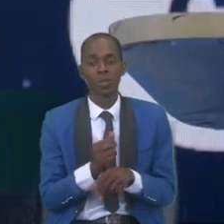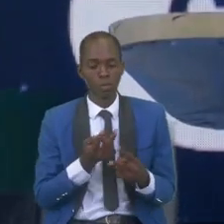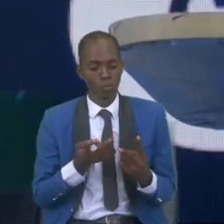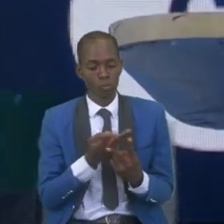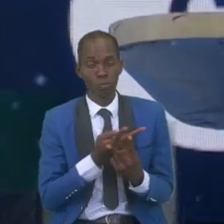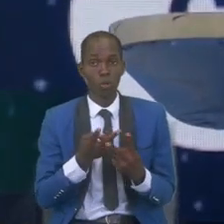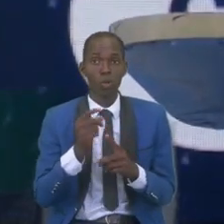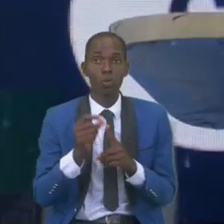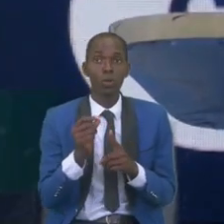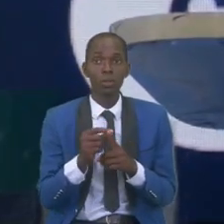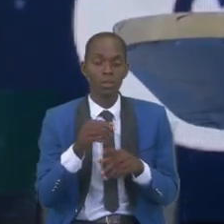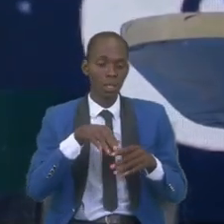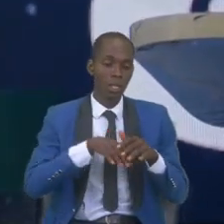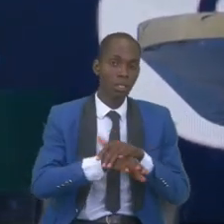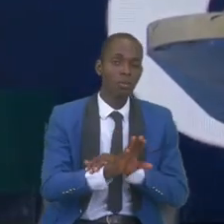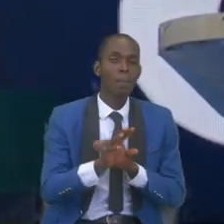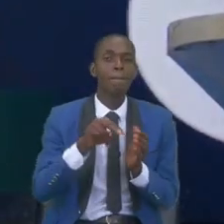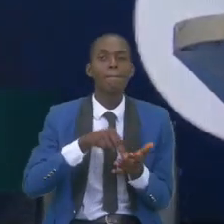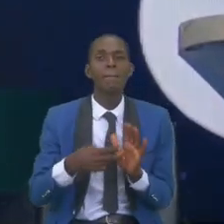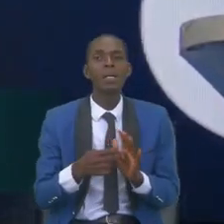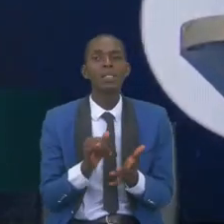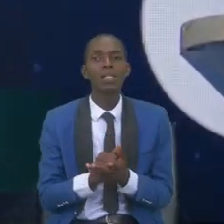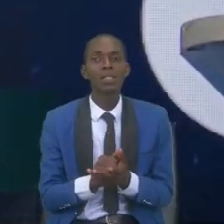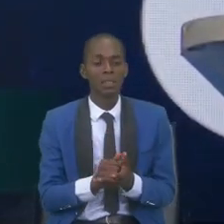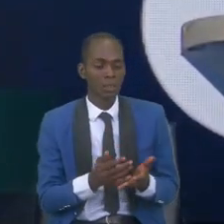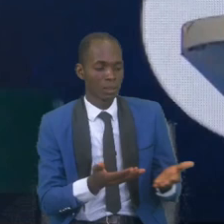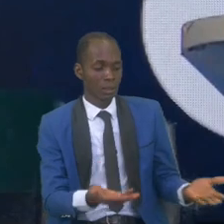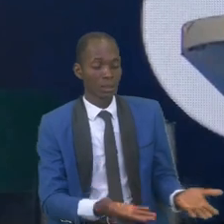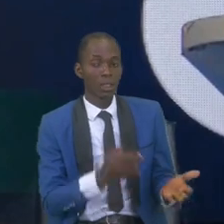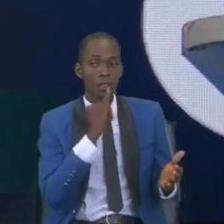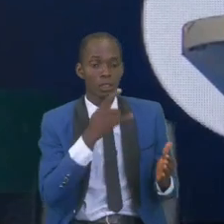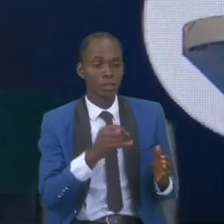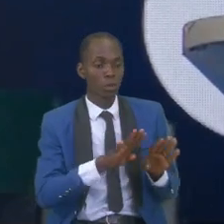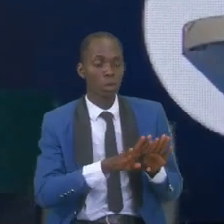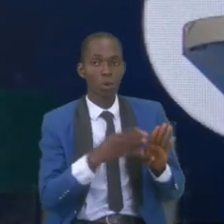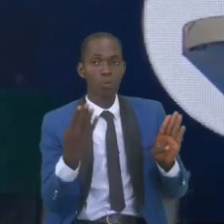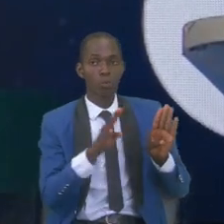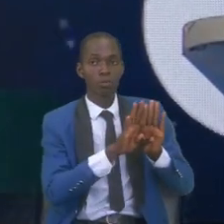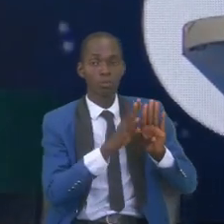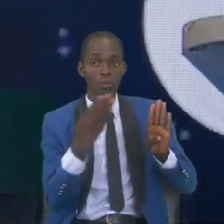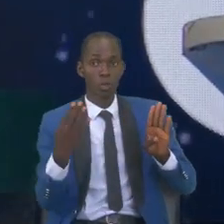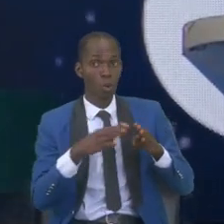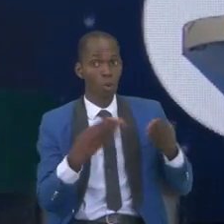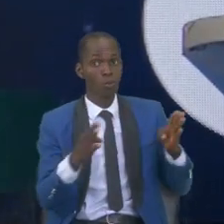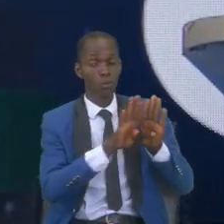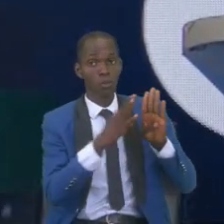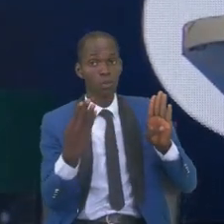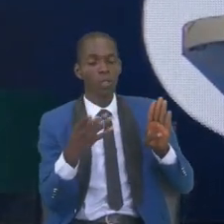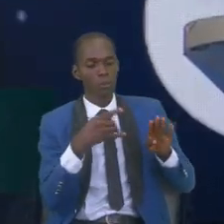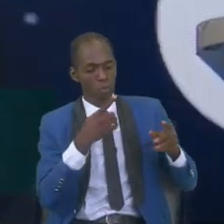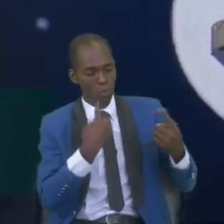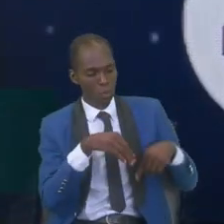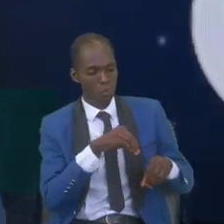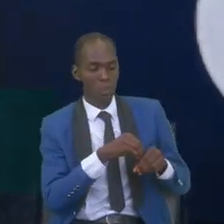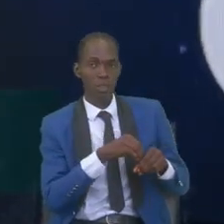words, entrance, means that here is the open door, and then you enter and you go in. You